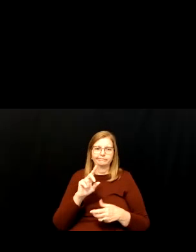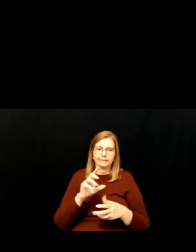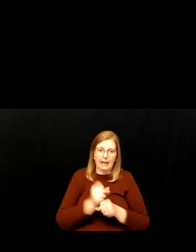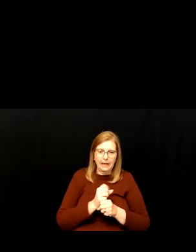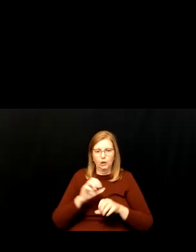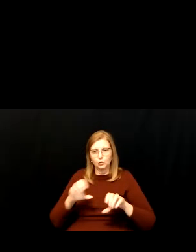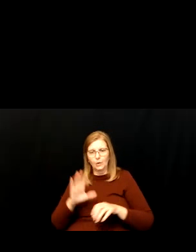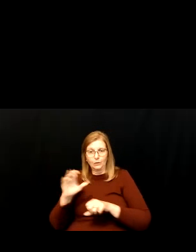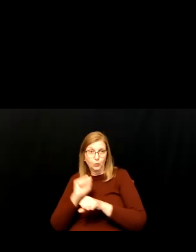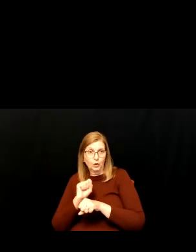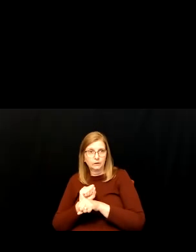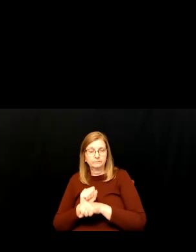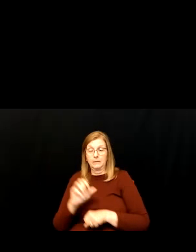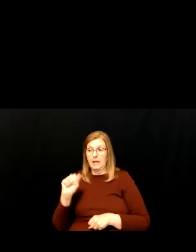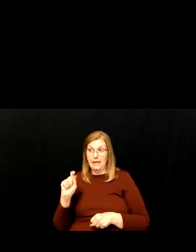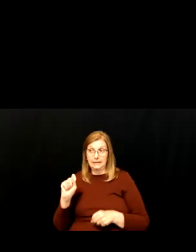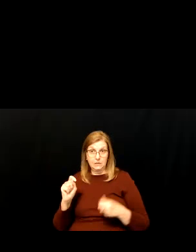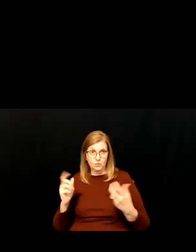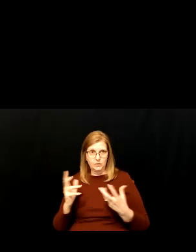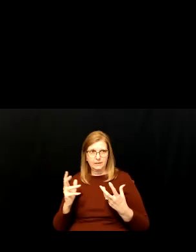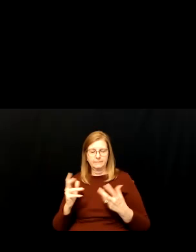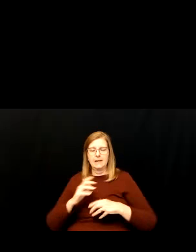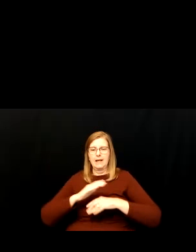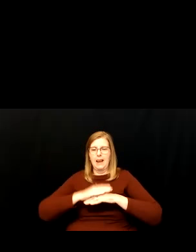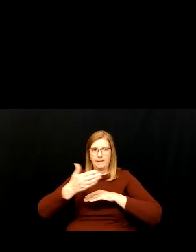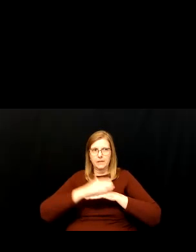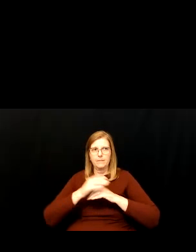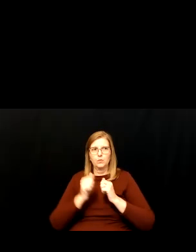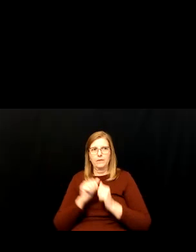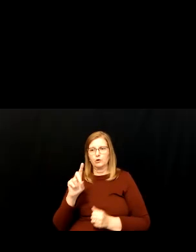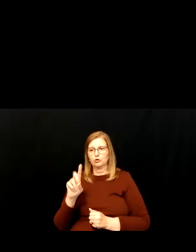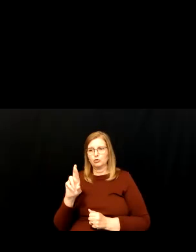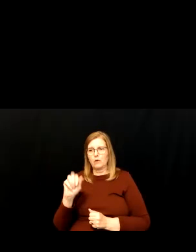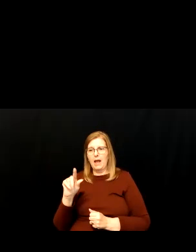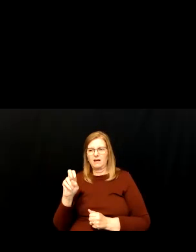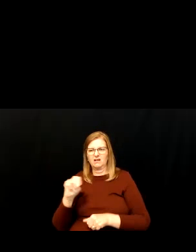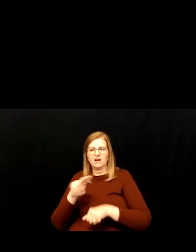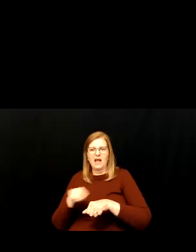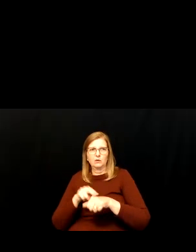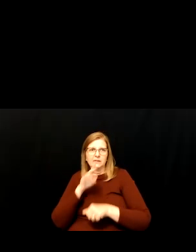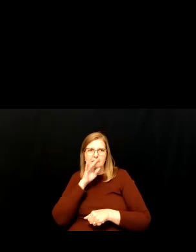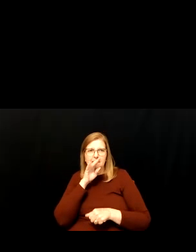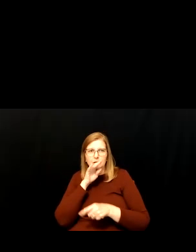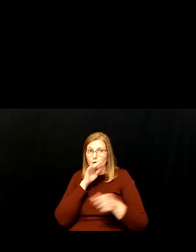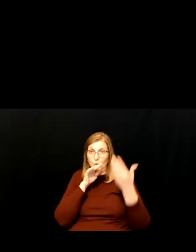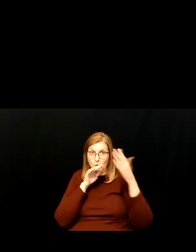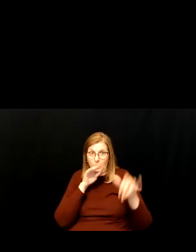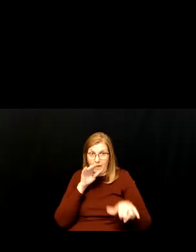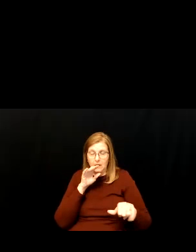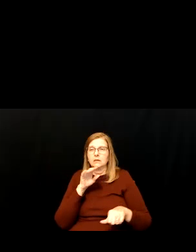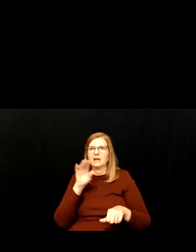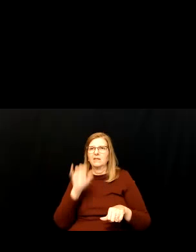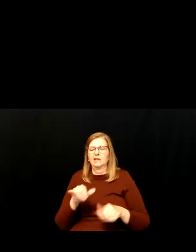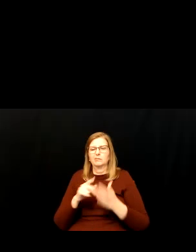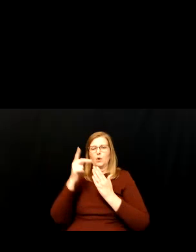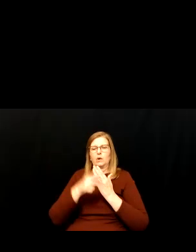AT solution was a laptop with Dragon Naturally Speaking. Those of you who aren't familiar with it, that is a program that